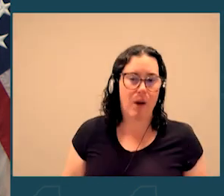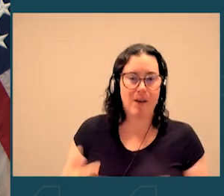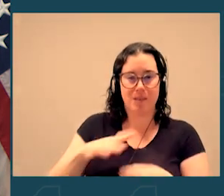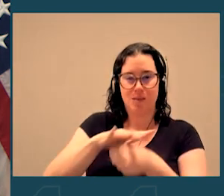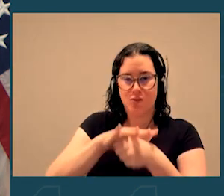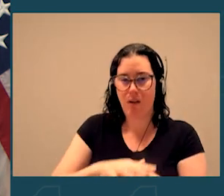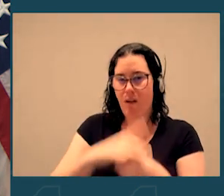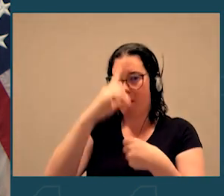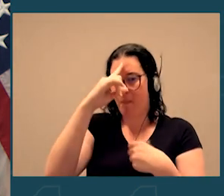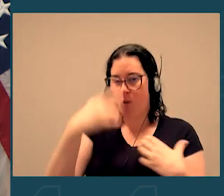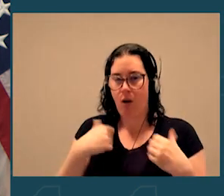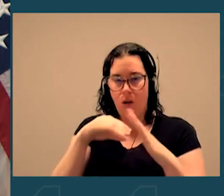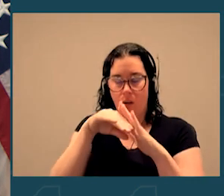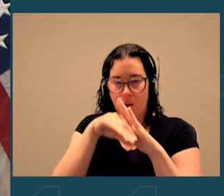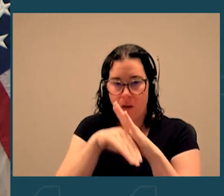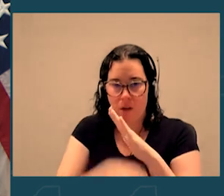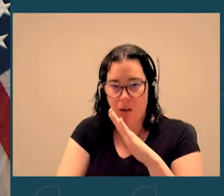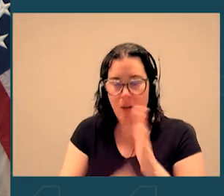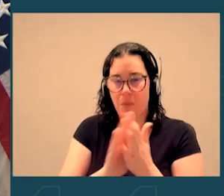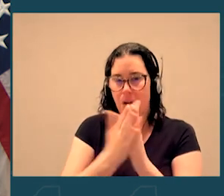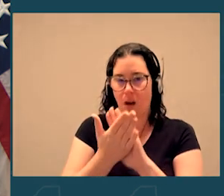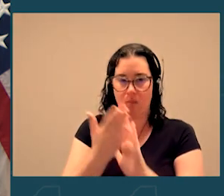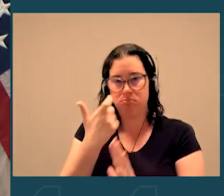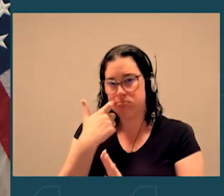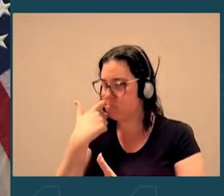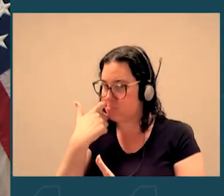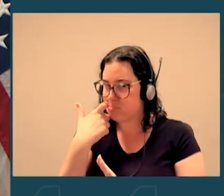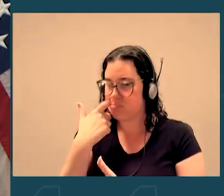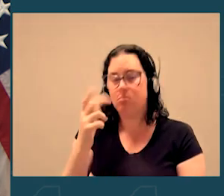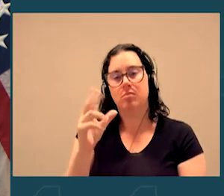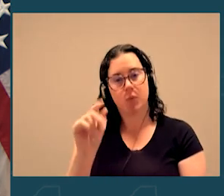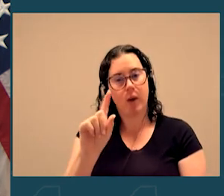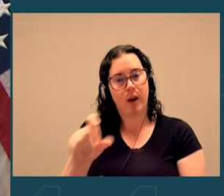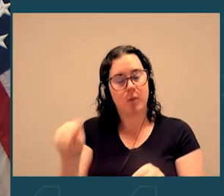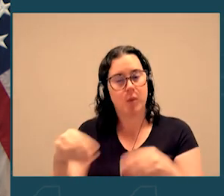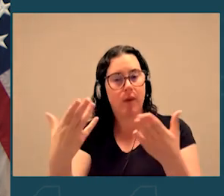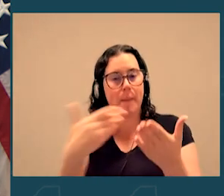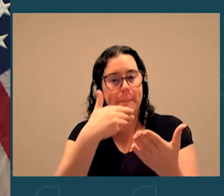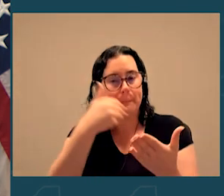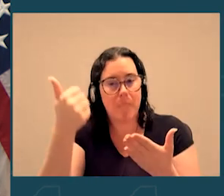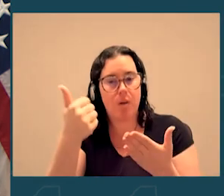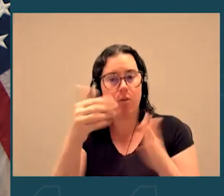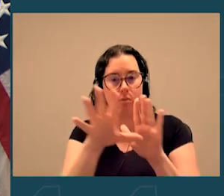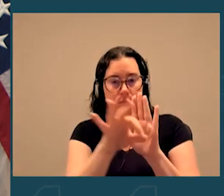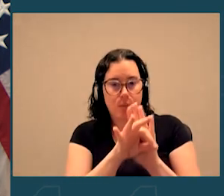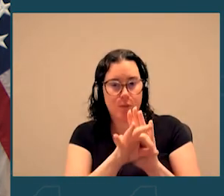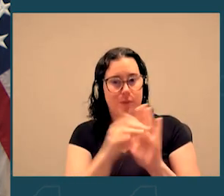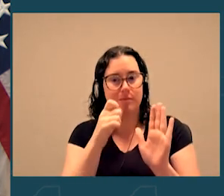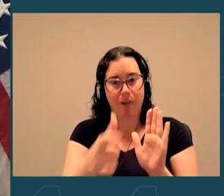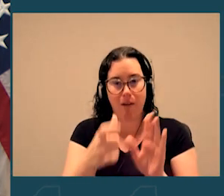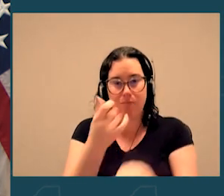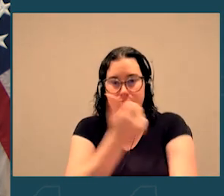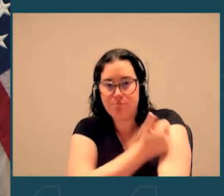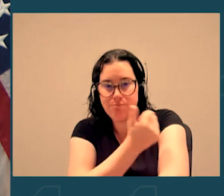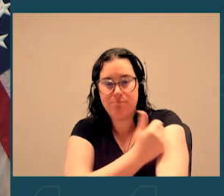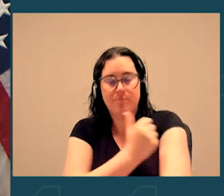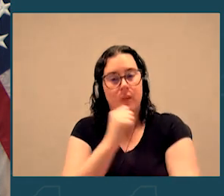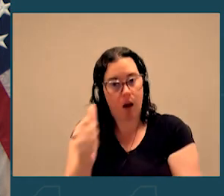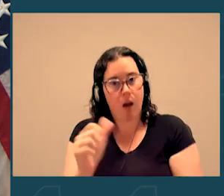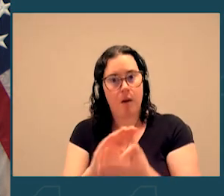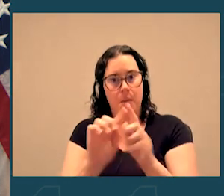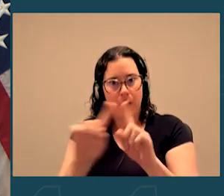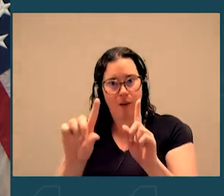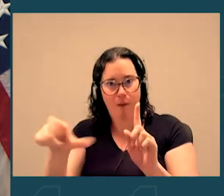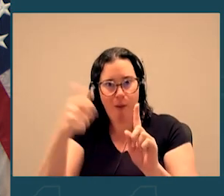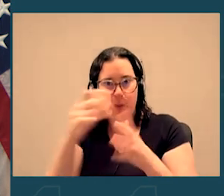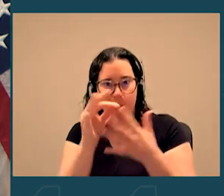this. We have to give them better alternatives. And that is something I'm going to be committed to with every waking moment I am your governor.